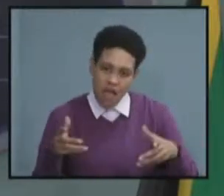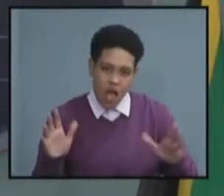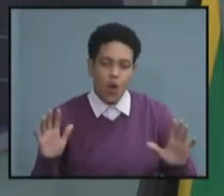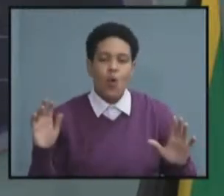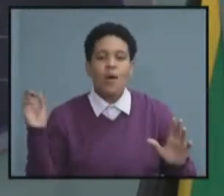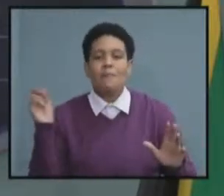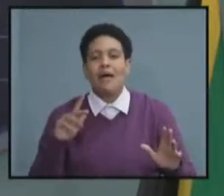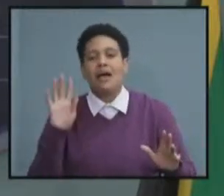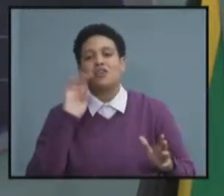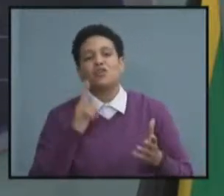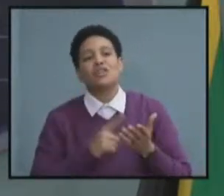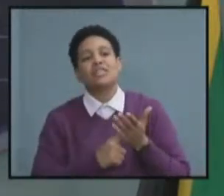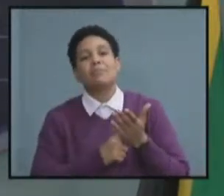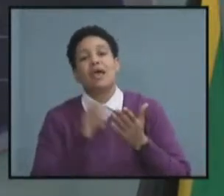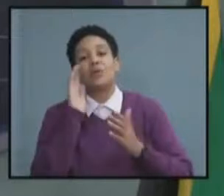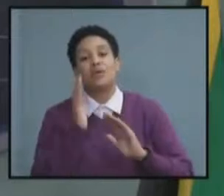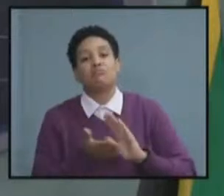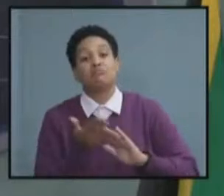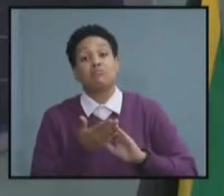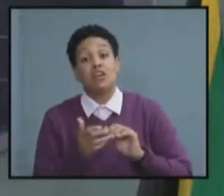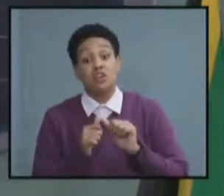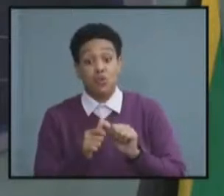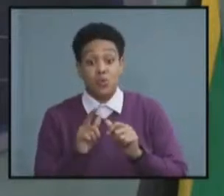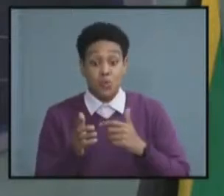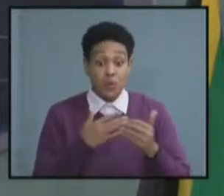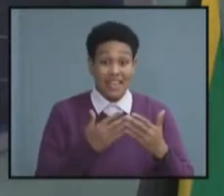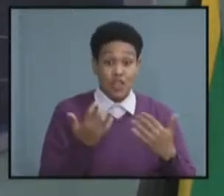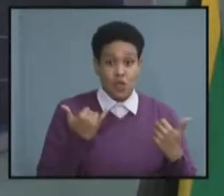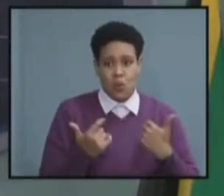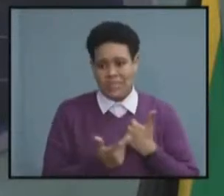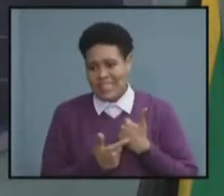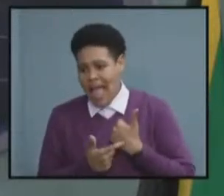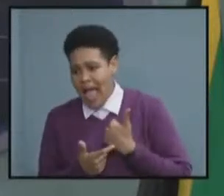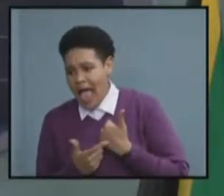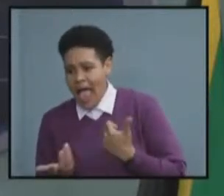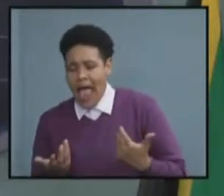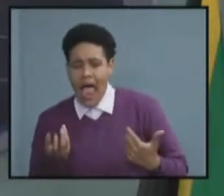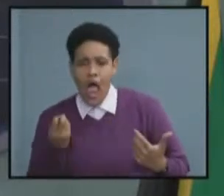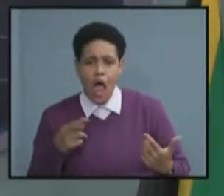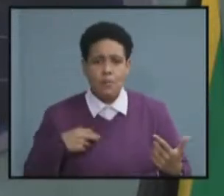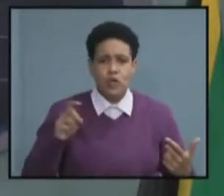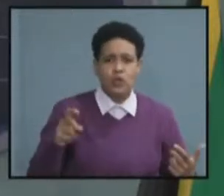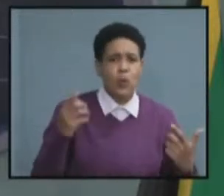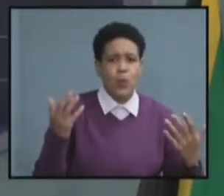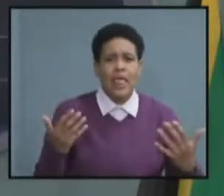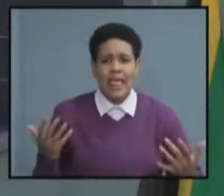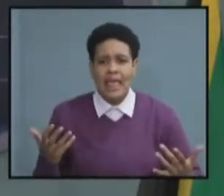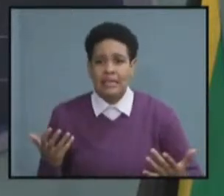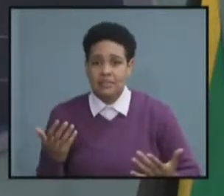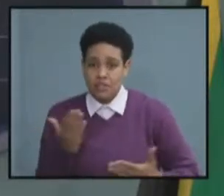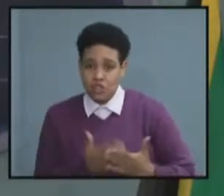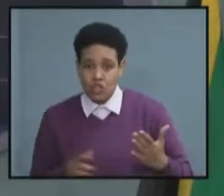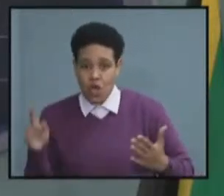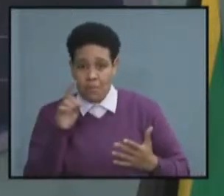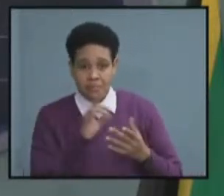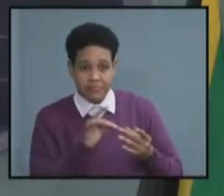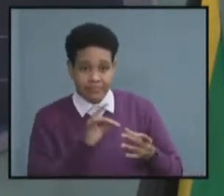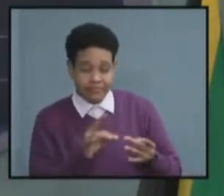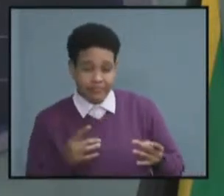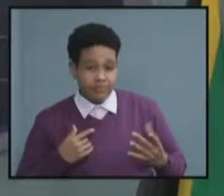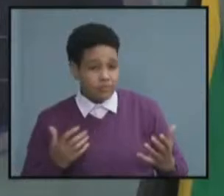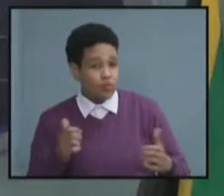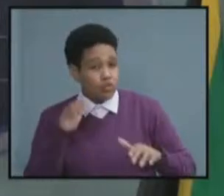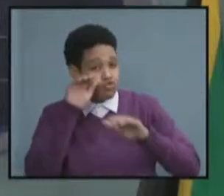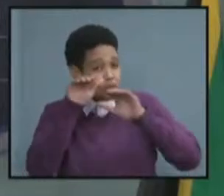So the debate will ensue, I'm sure, about whether or not it is time or we should wait. I wish to